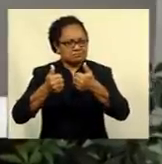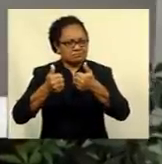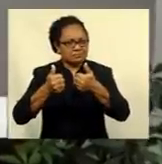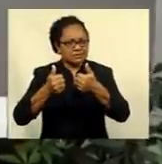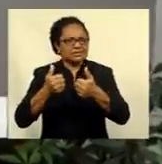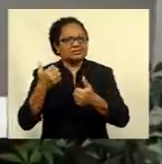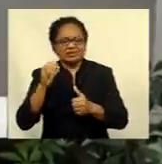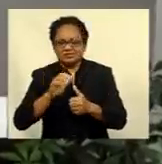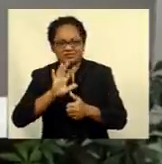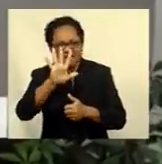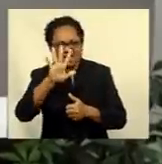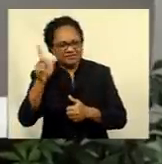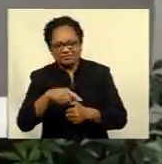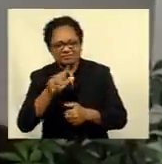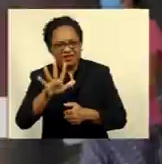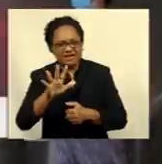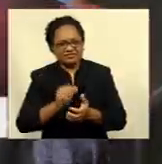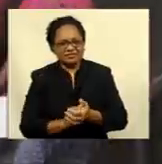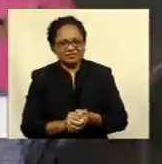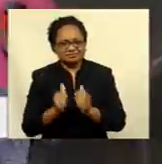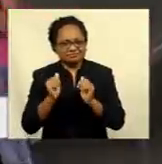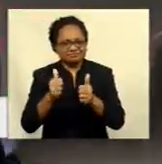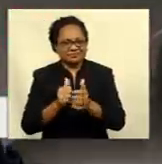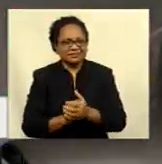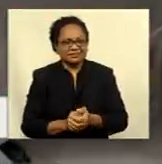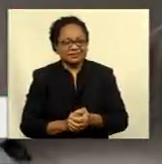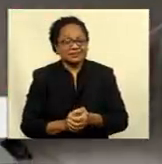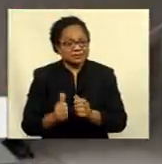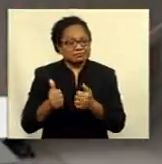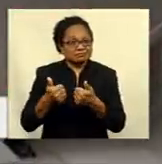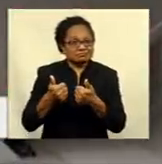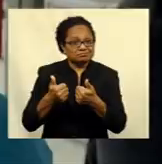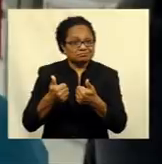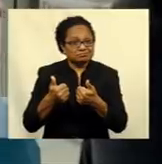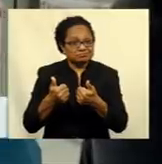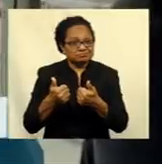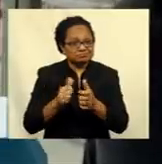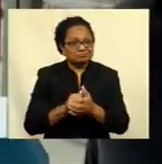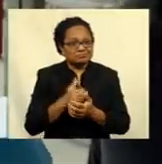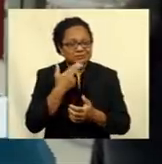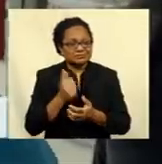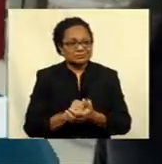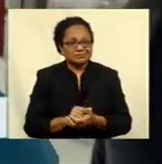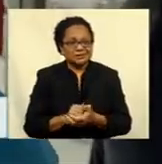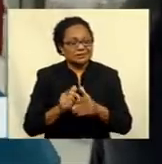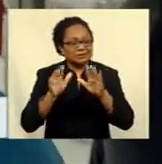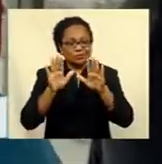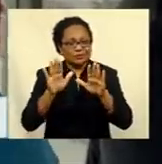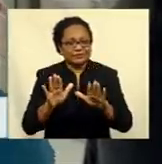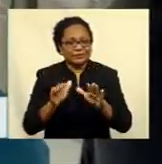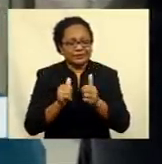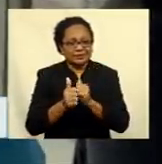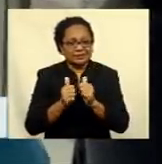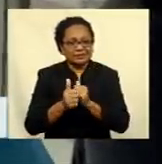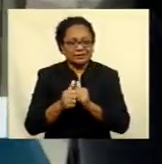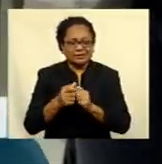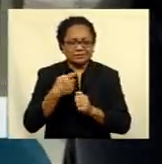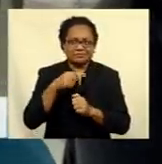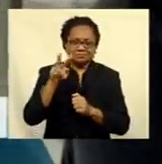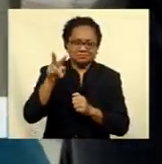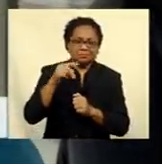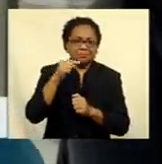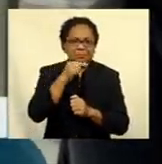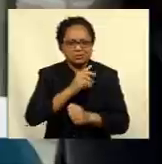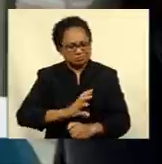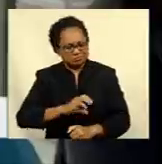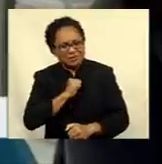out of 5. Well played game. Awesome, good, awesome, nice. It was a wonderful game. The boys was very confident in